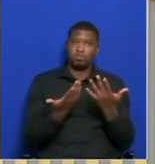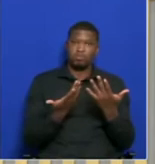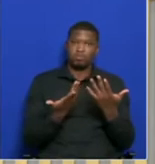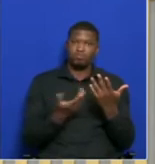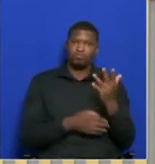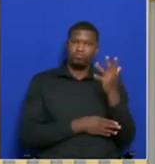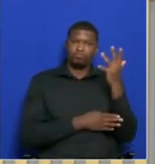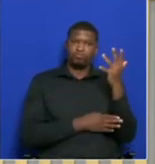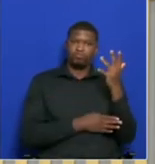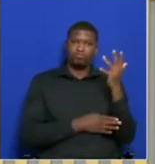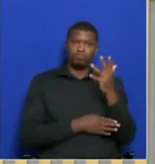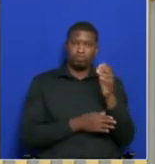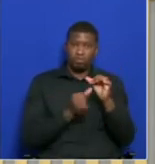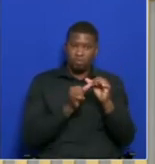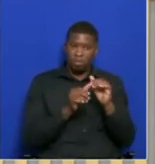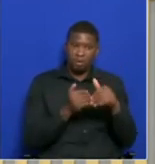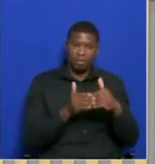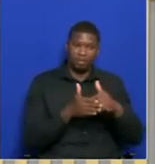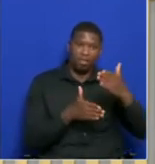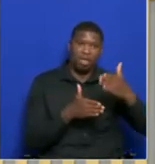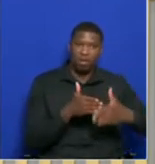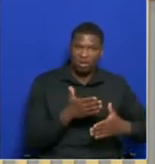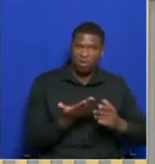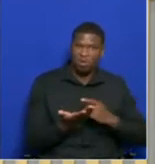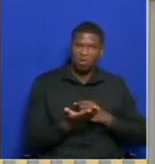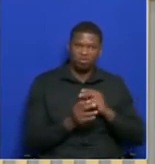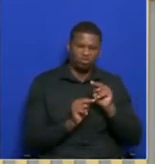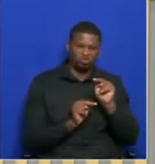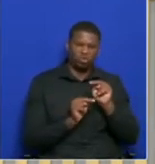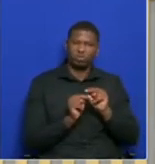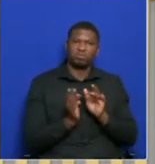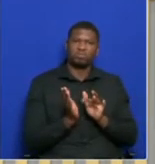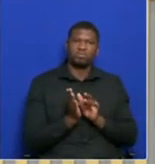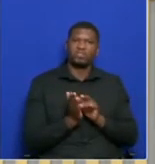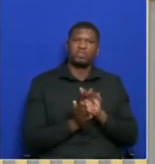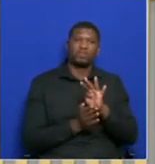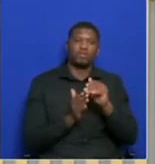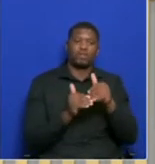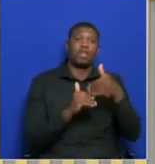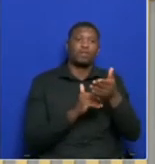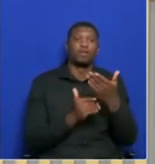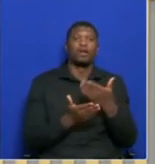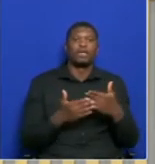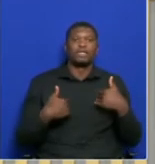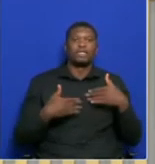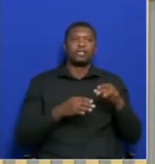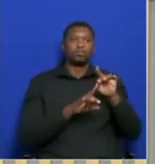Yeah, it's a very short one, only 4 pages, and yeah. All right, thanks. Thank you.